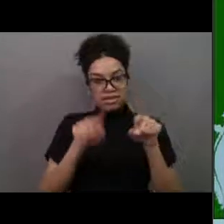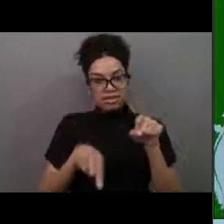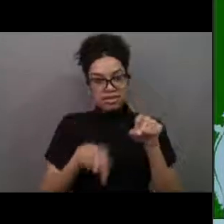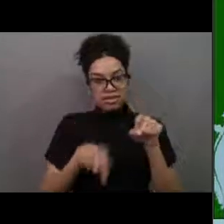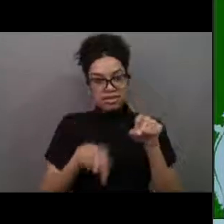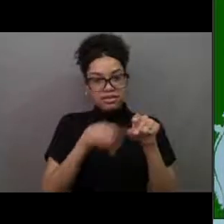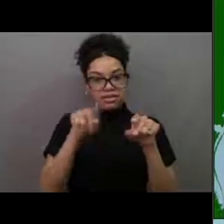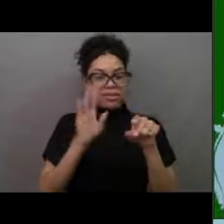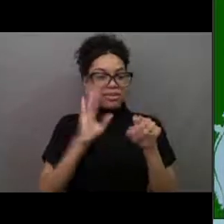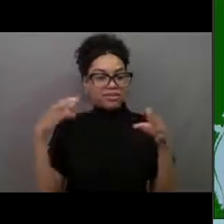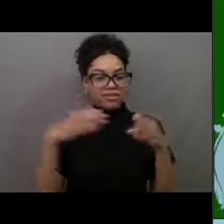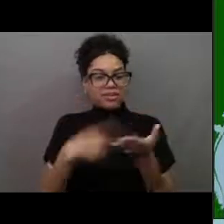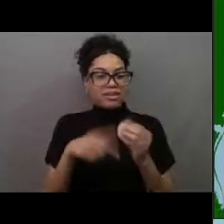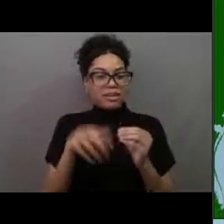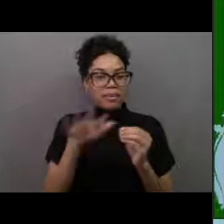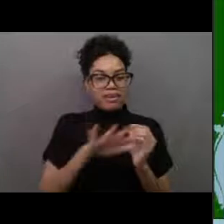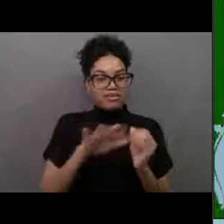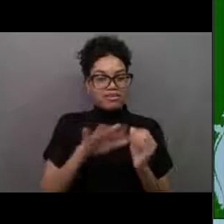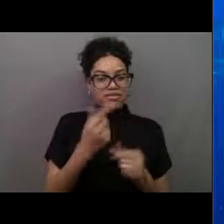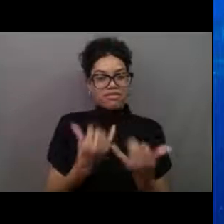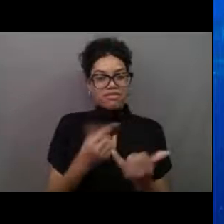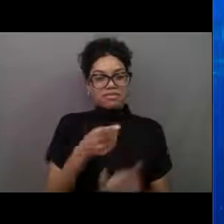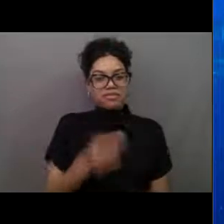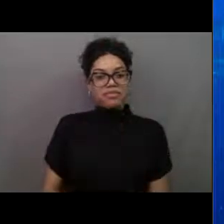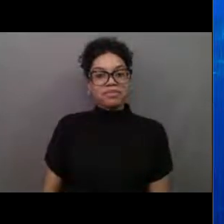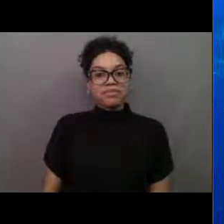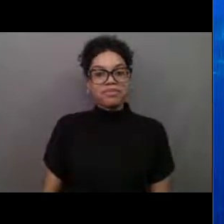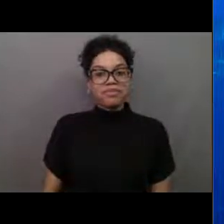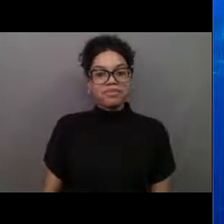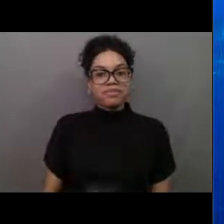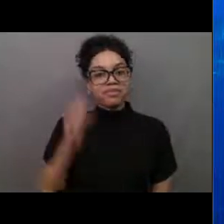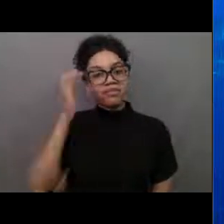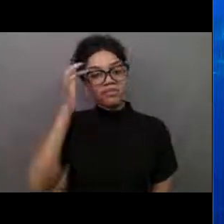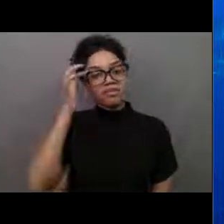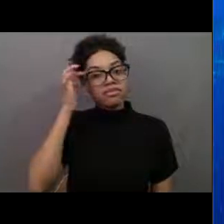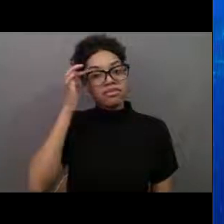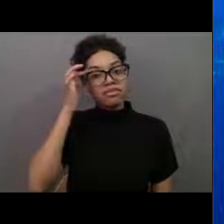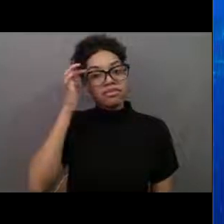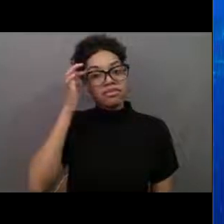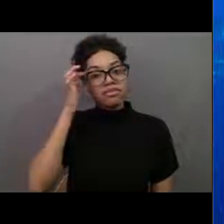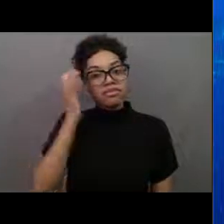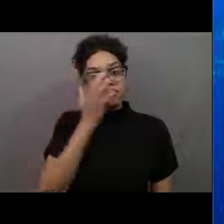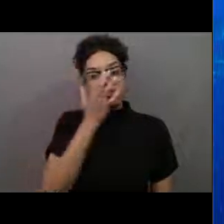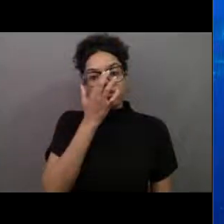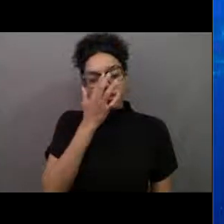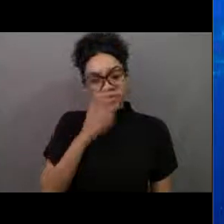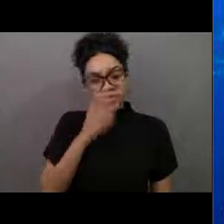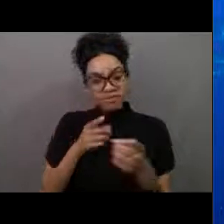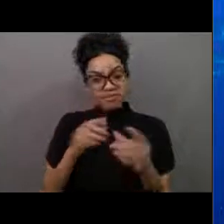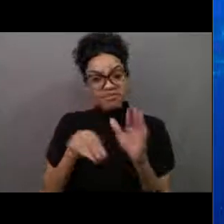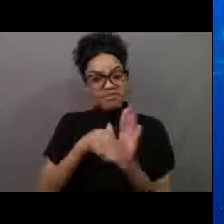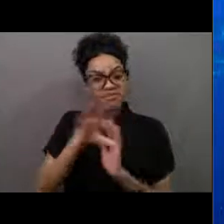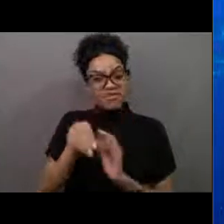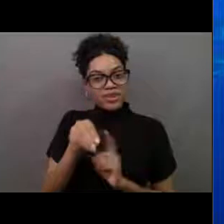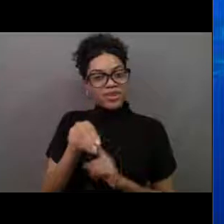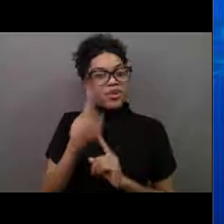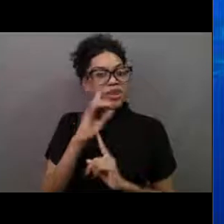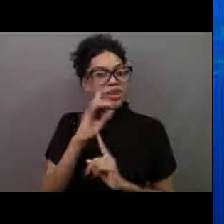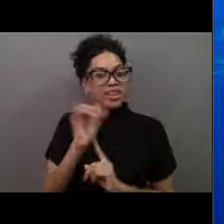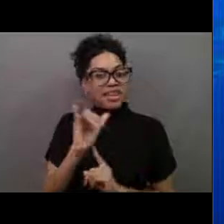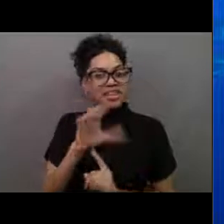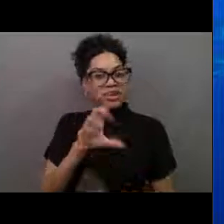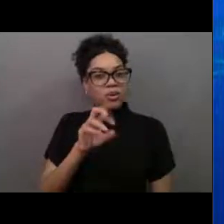going to focus our time today. So this is what our reefs look like out of the Flower Garden Banks. They are massive amounts of coral